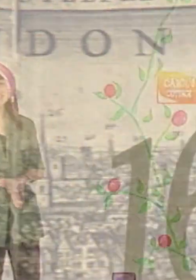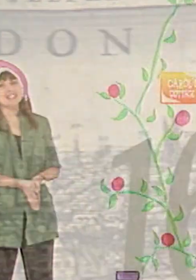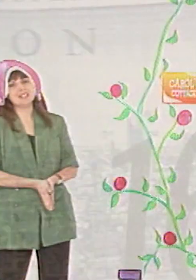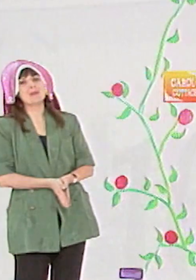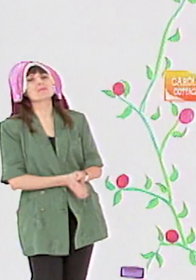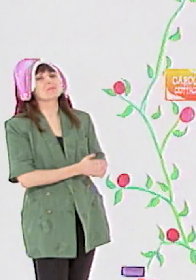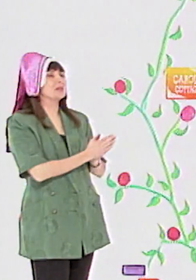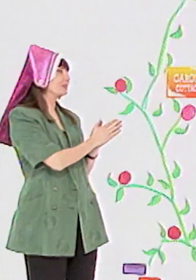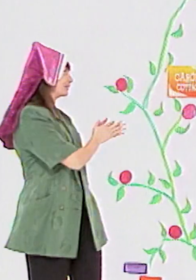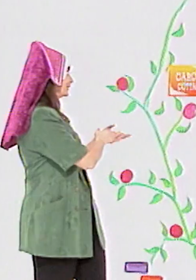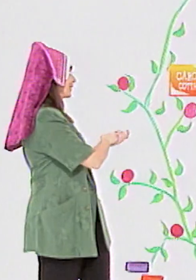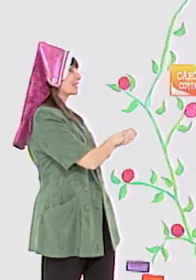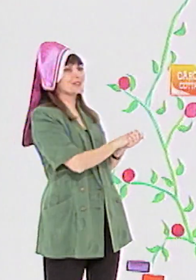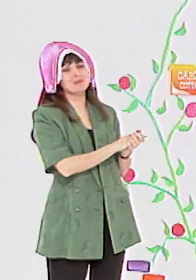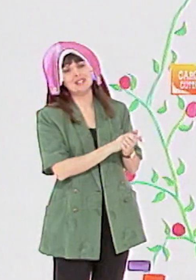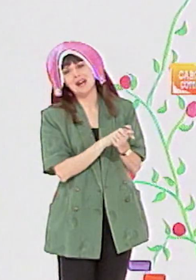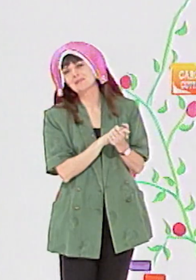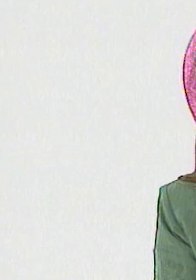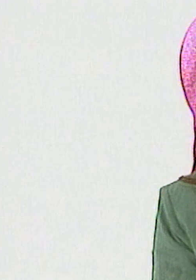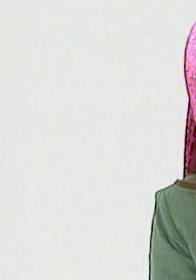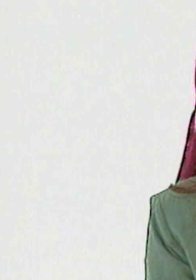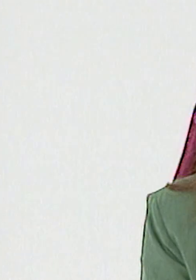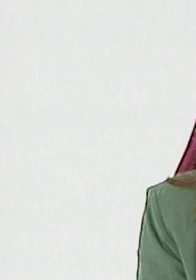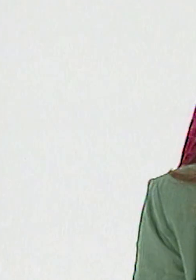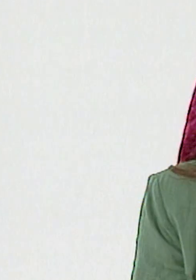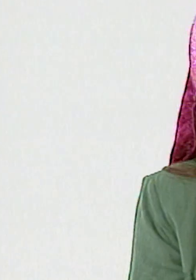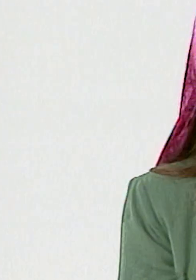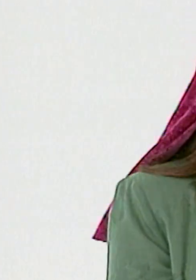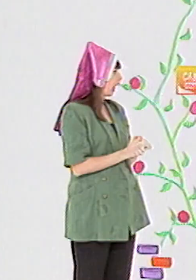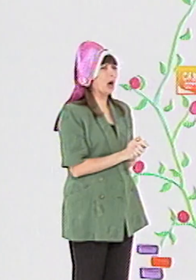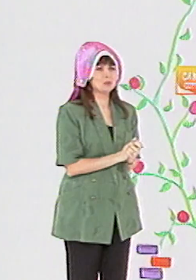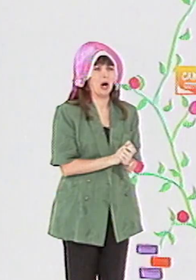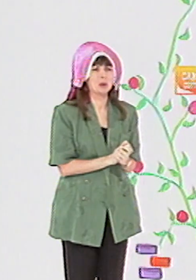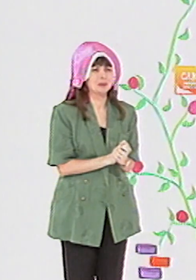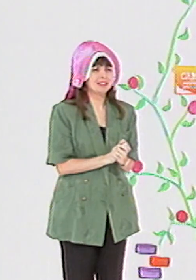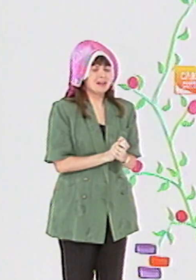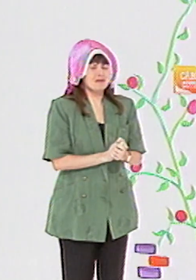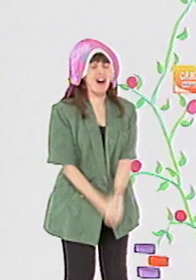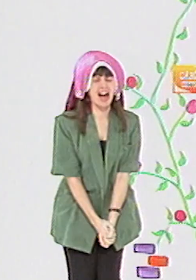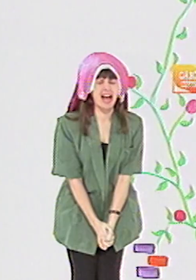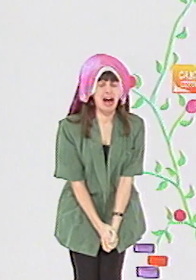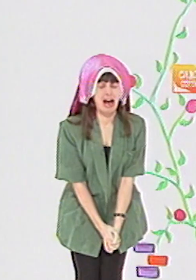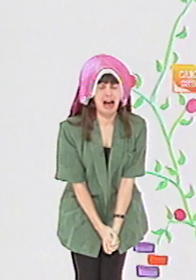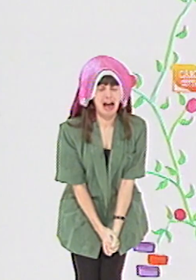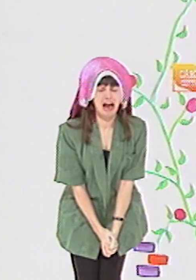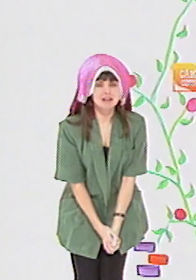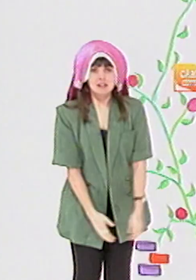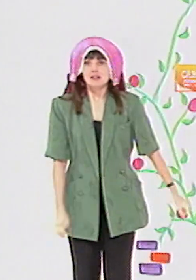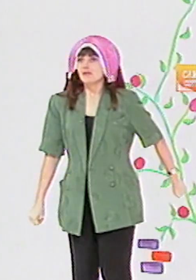This is my beautiful cottage, of which I'm so proud. Oh, no! Fire!